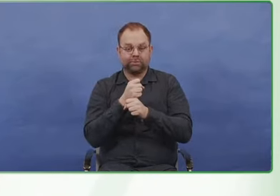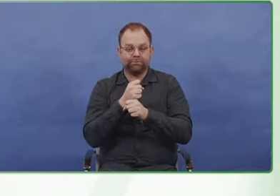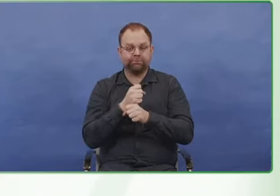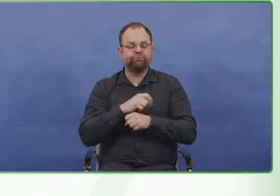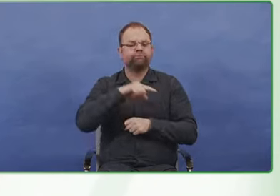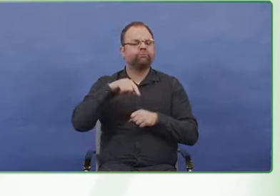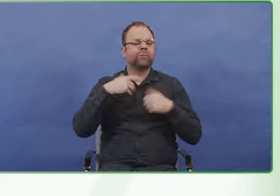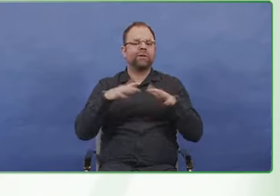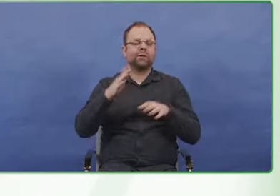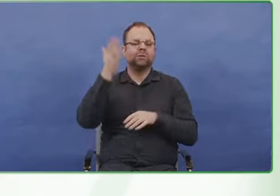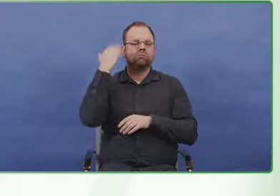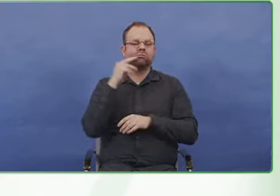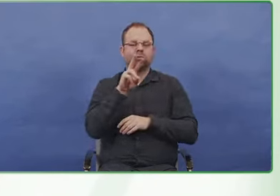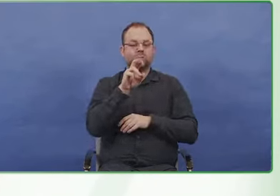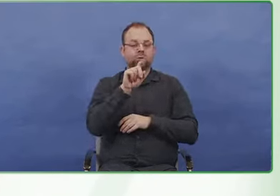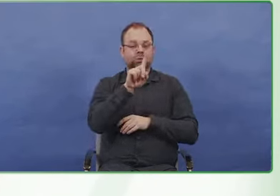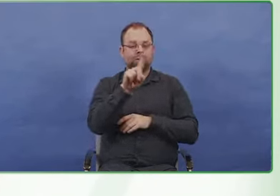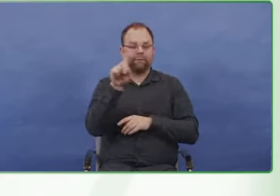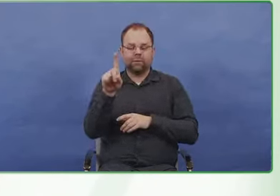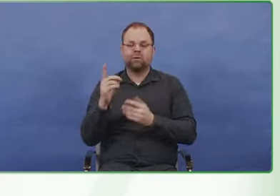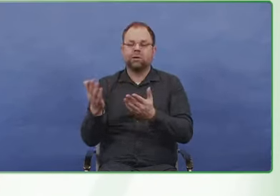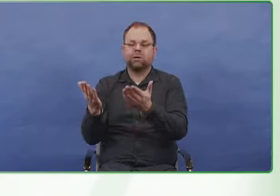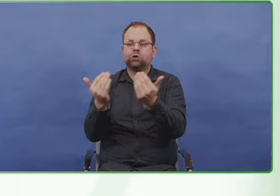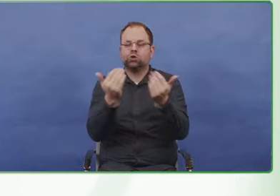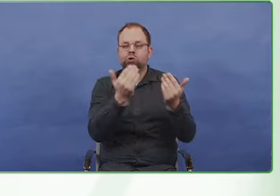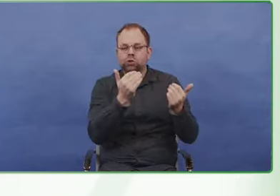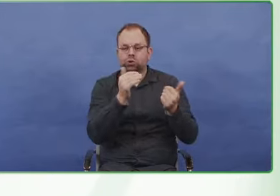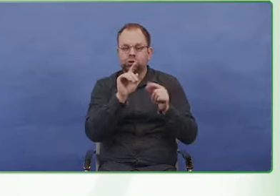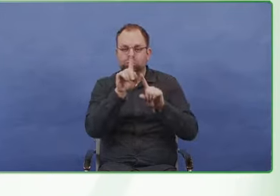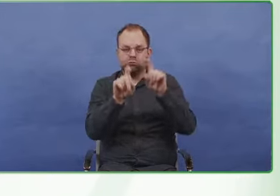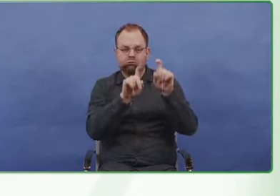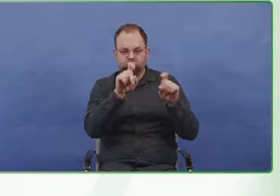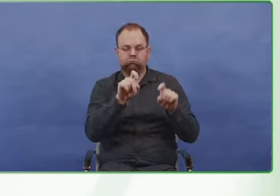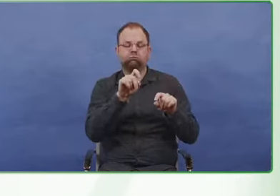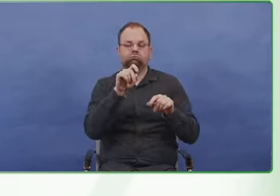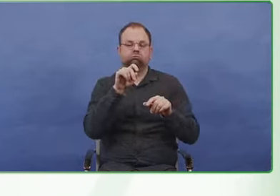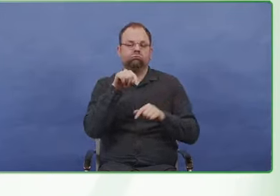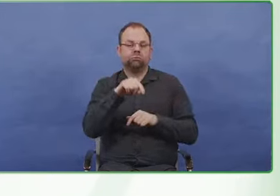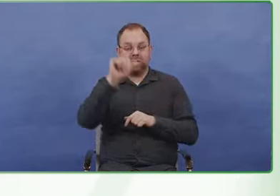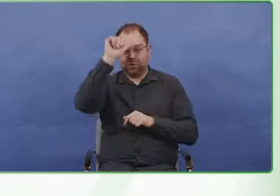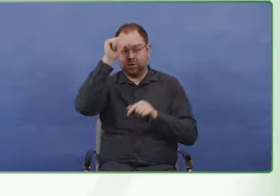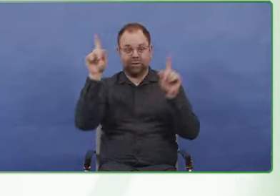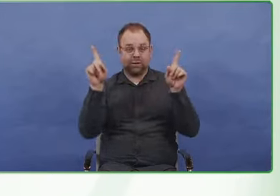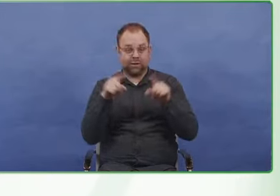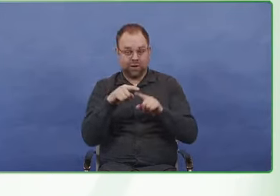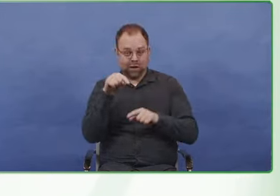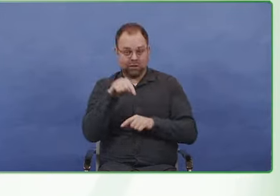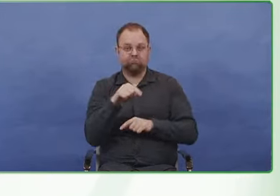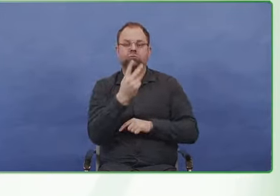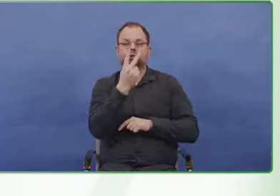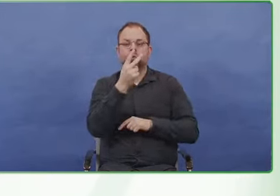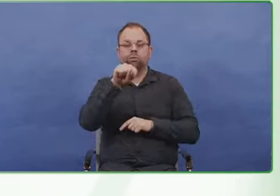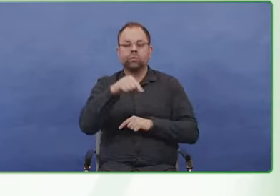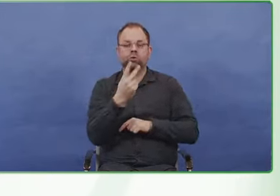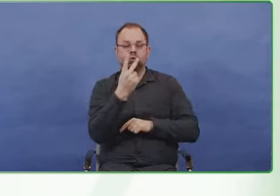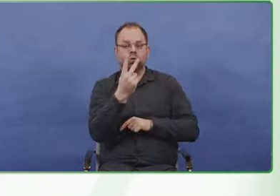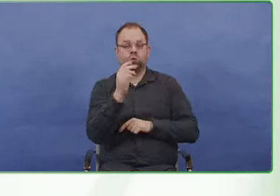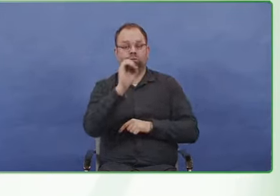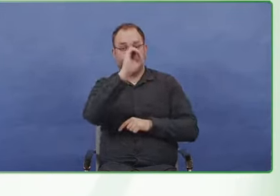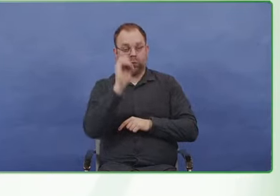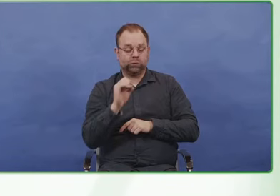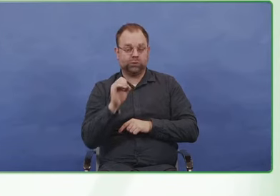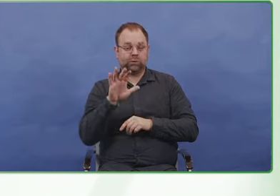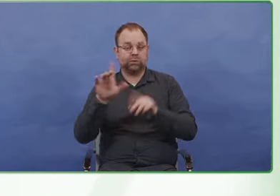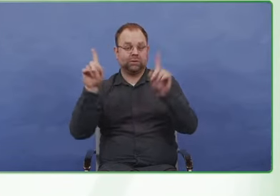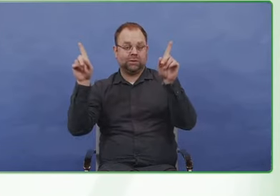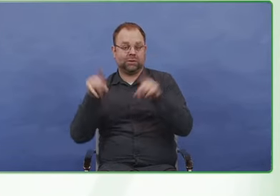it's World Bank and also WHO has estimates about 10% of the population belongs to persons with disabilities. But